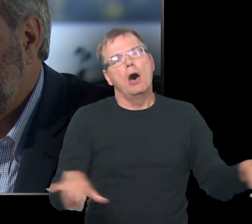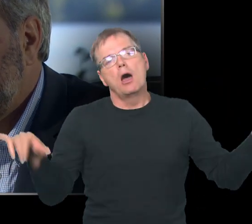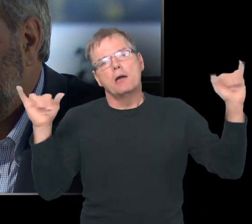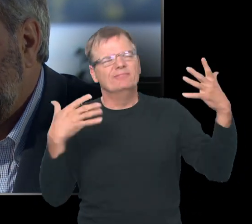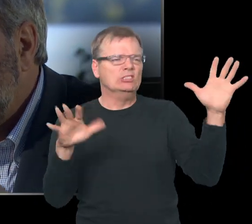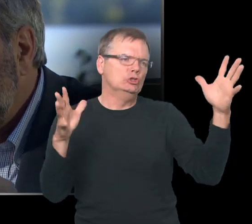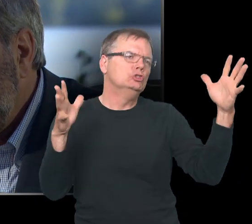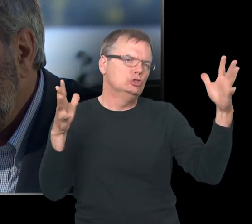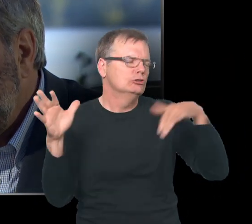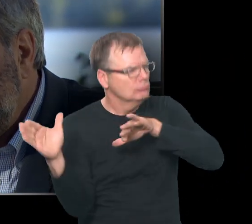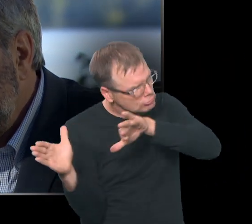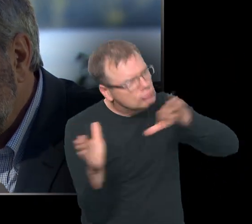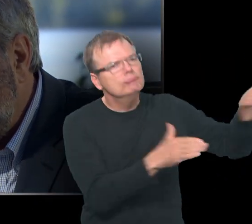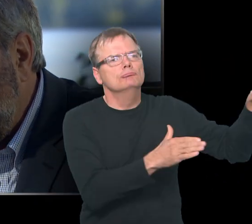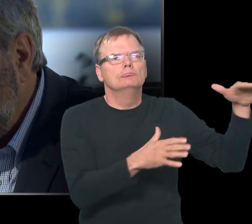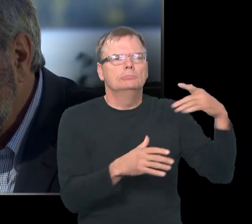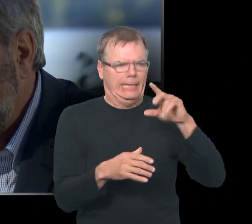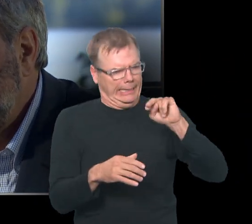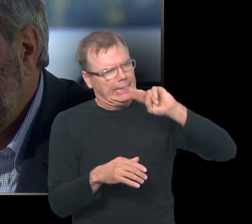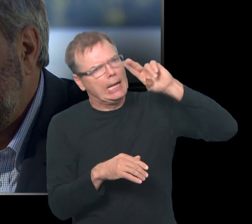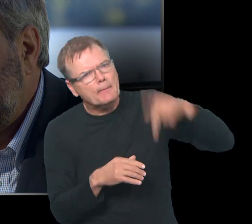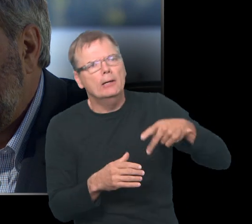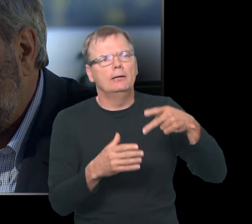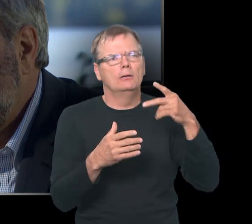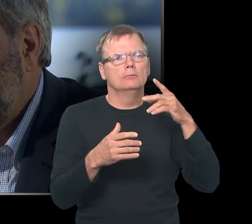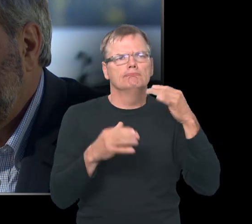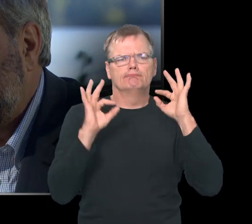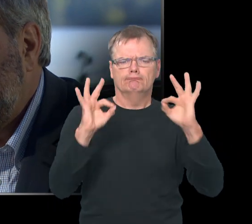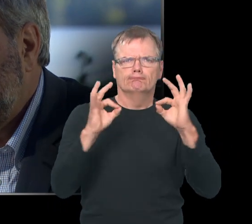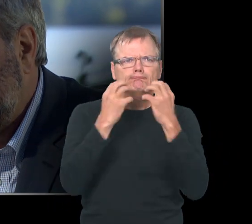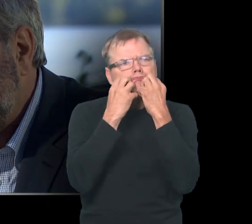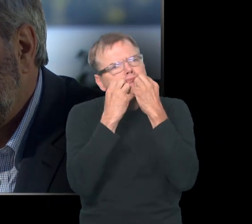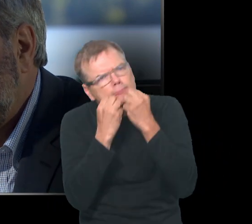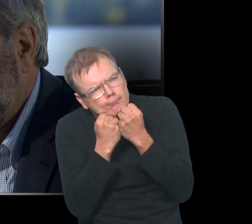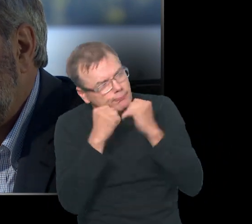fresh approach. And what the NDP has always represented are